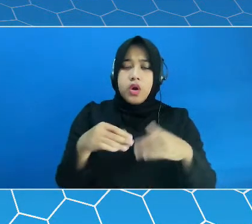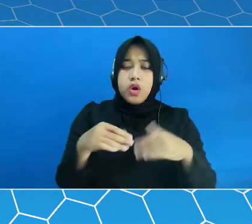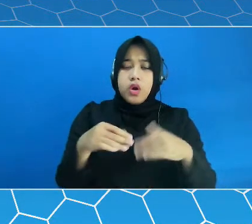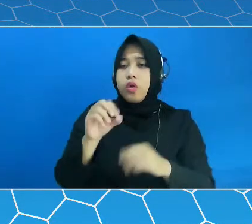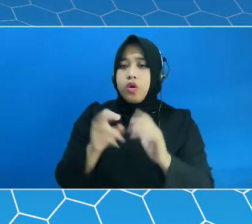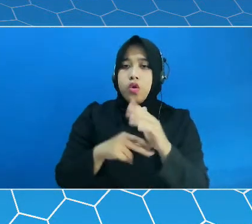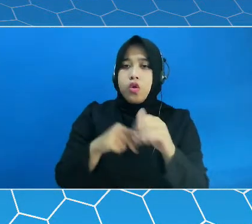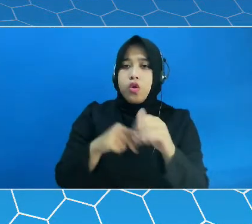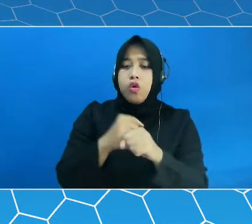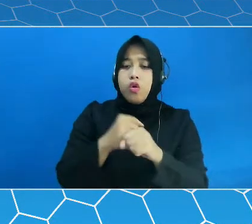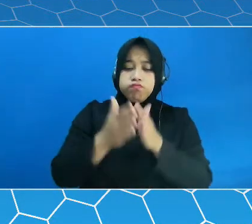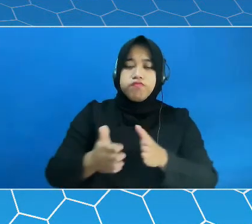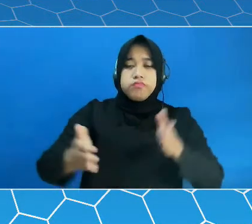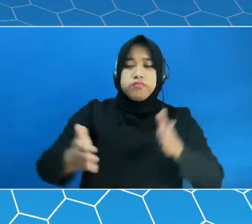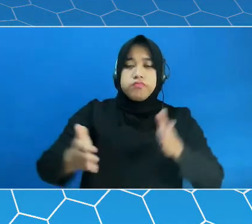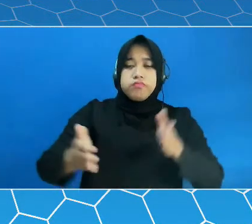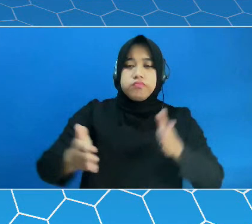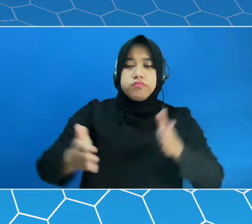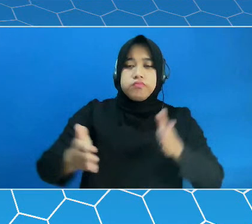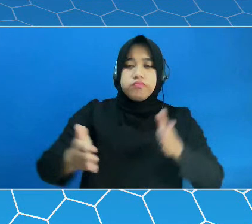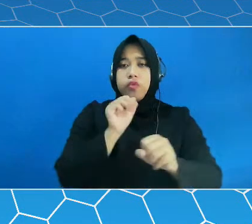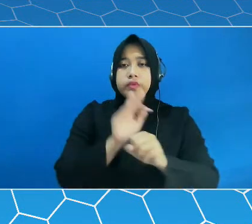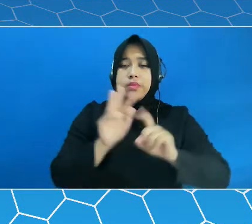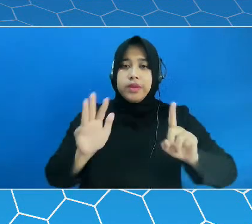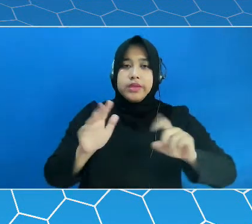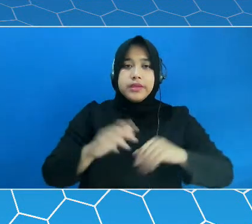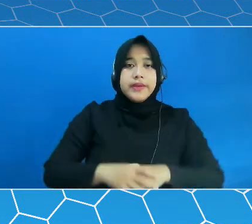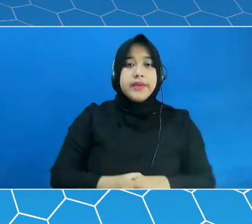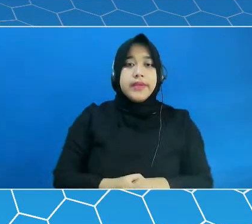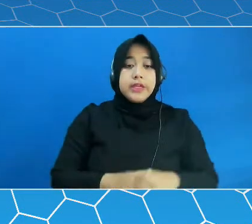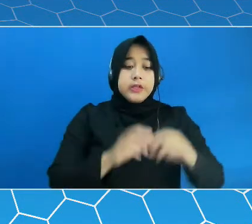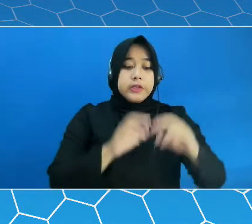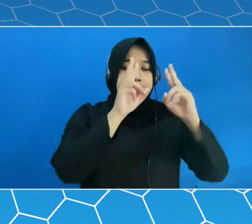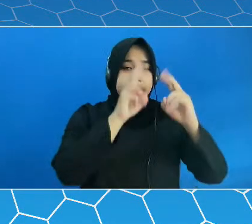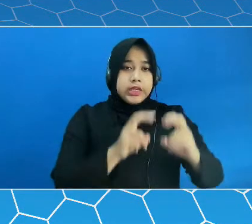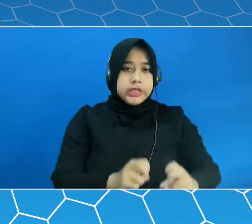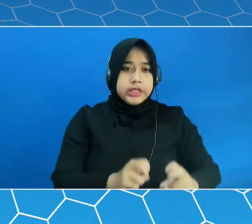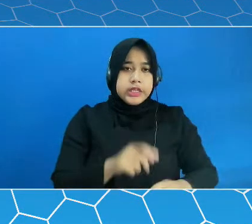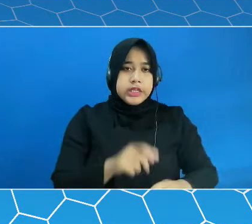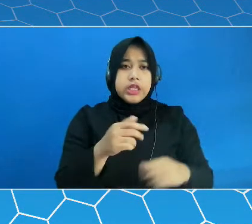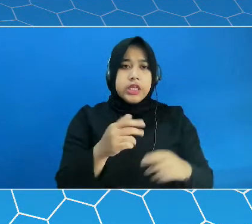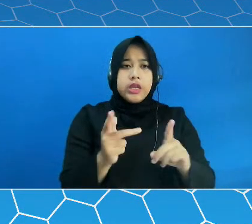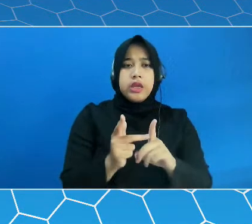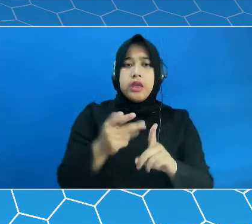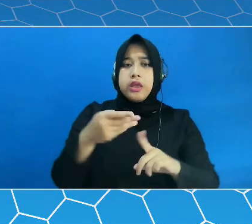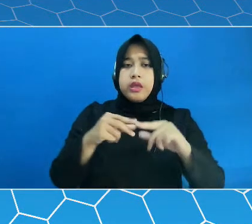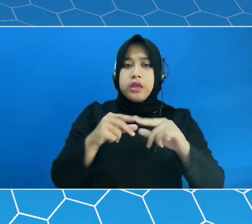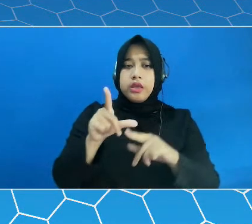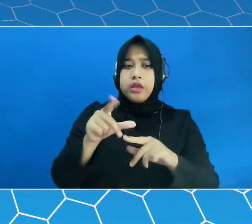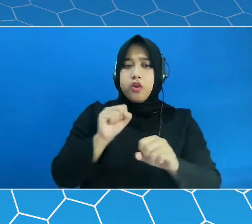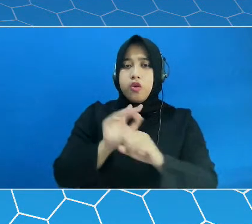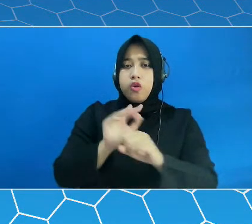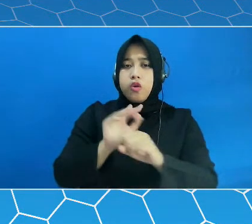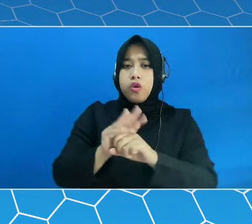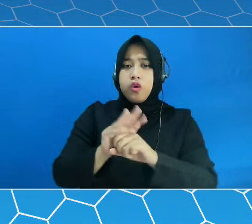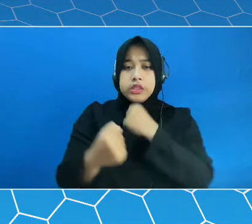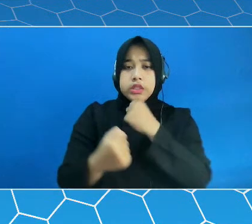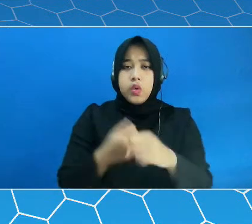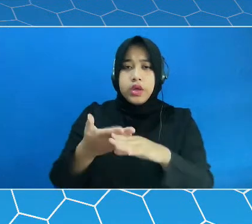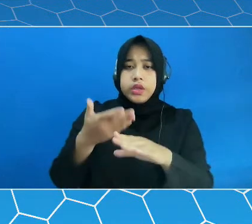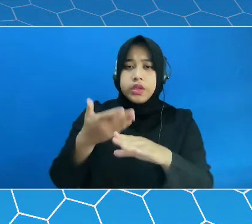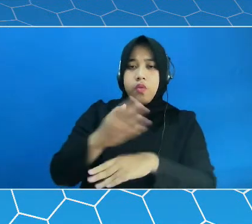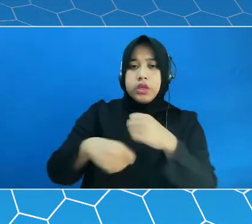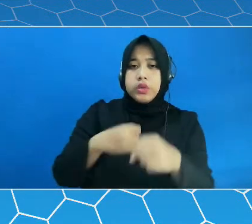So the study named IL-COVID was established in early 2021. So when the trial began,